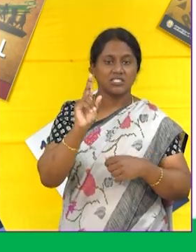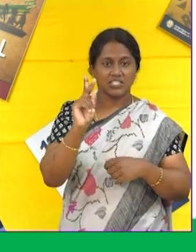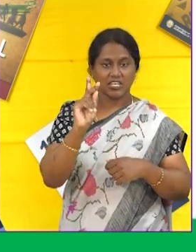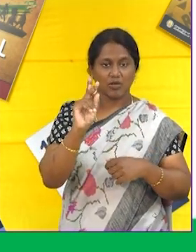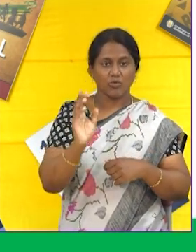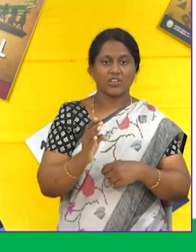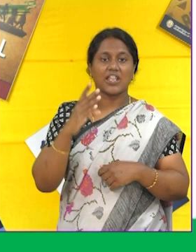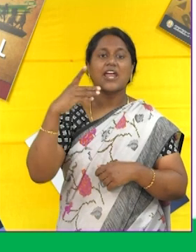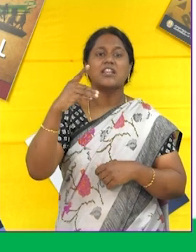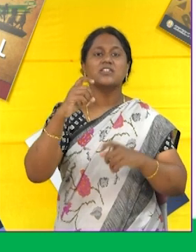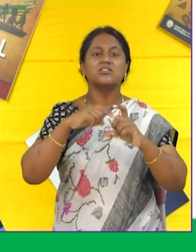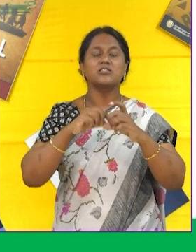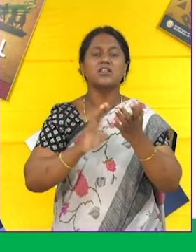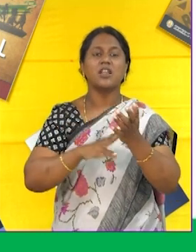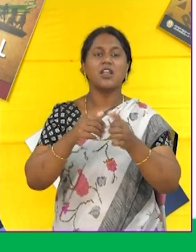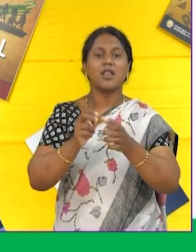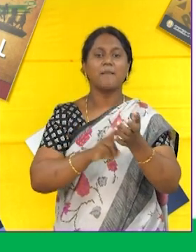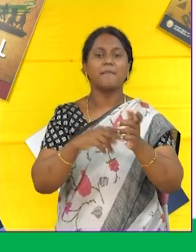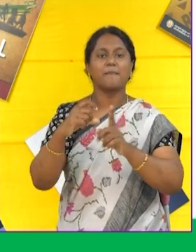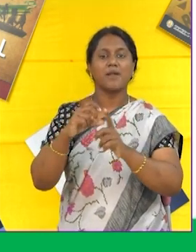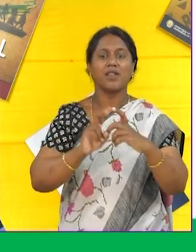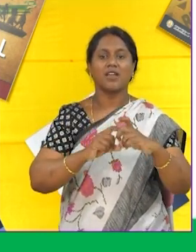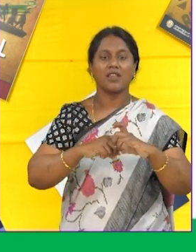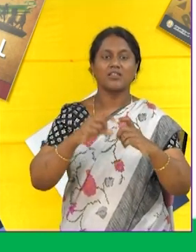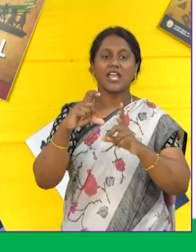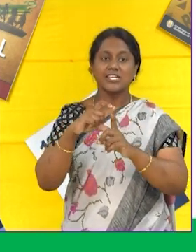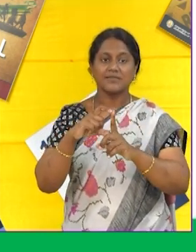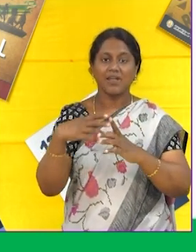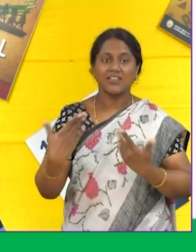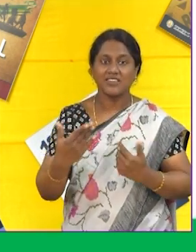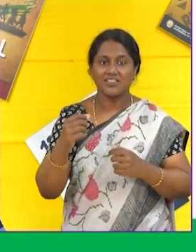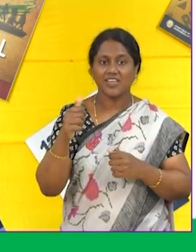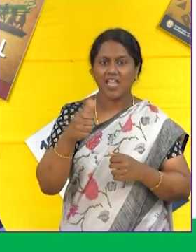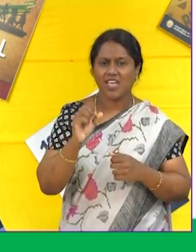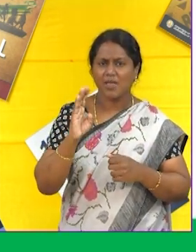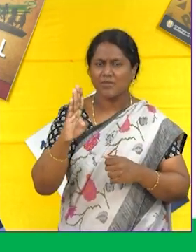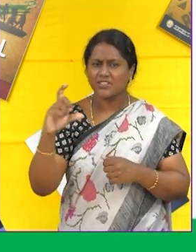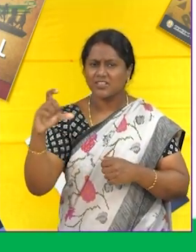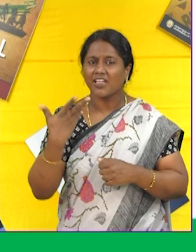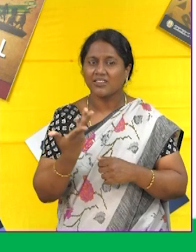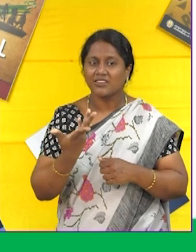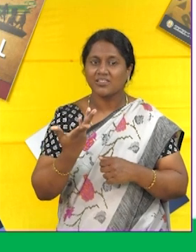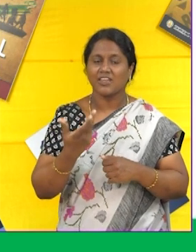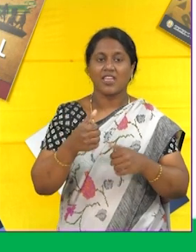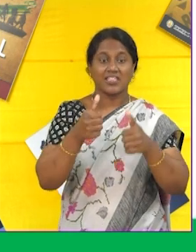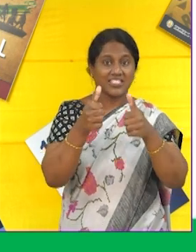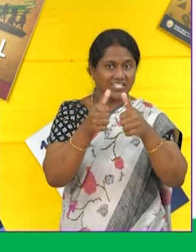passengers. Present, command, compel. What is the antonym for the word demanded?